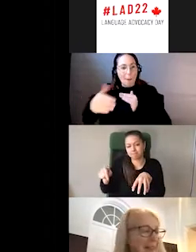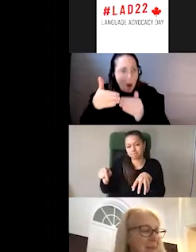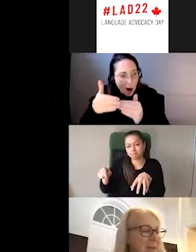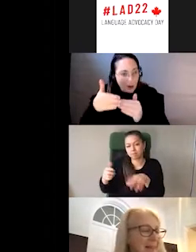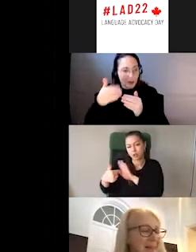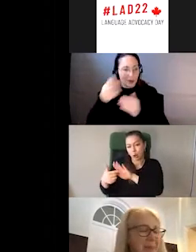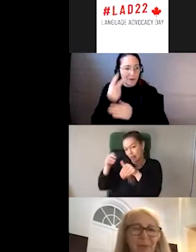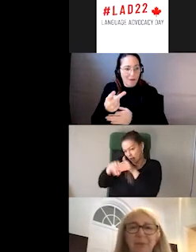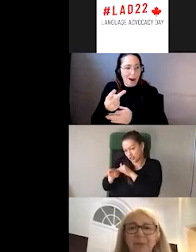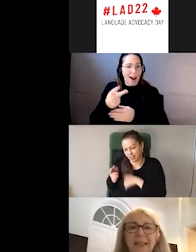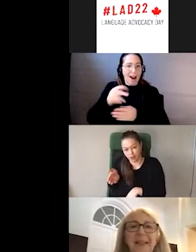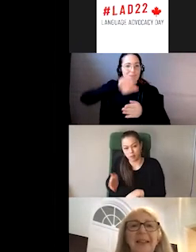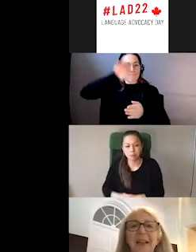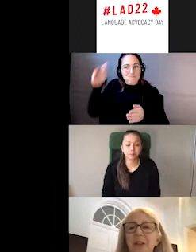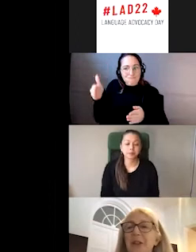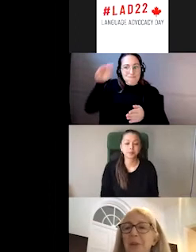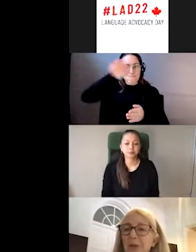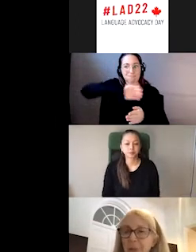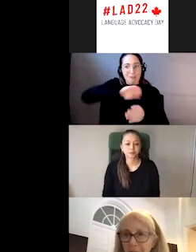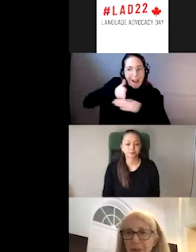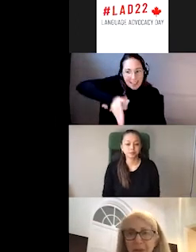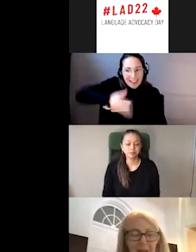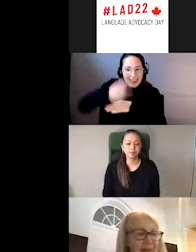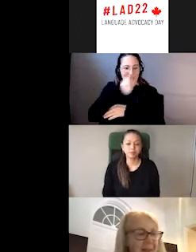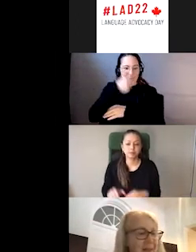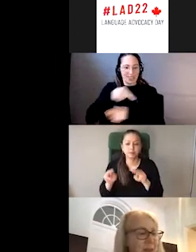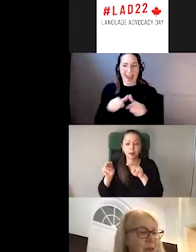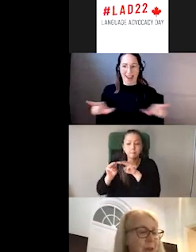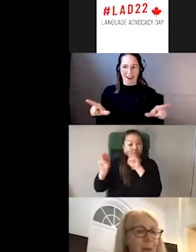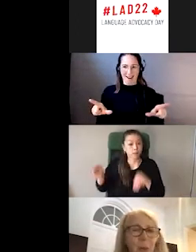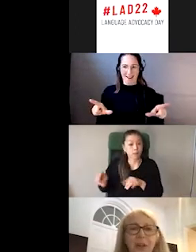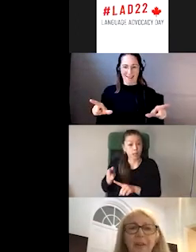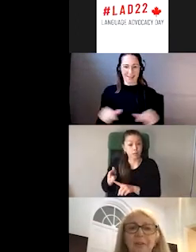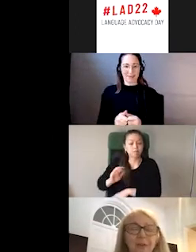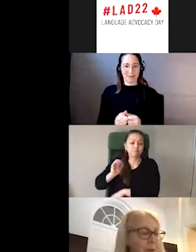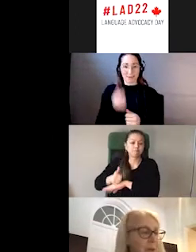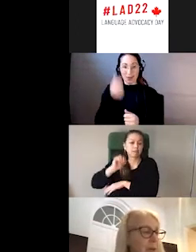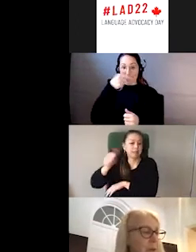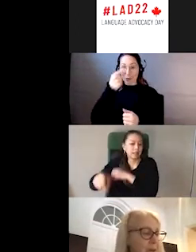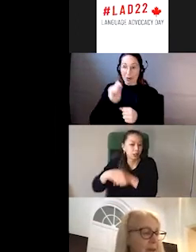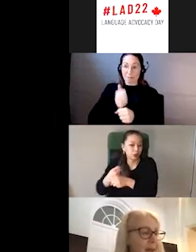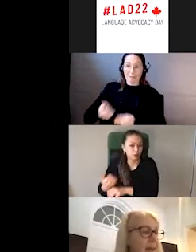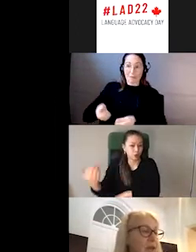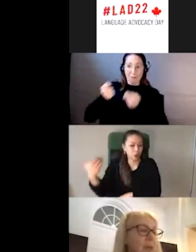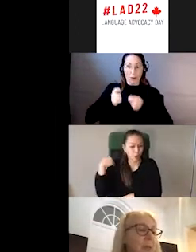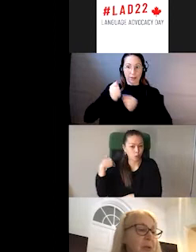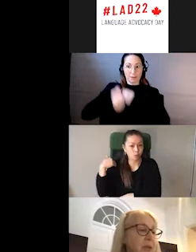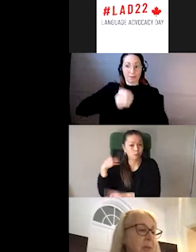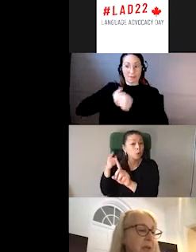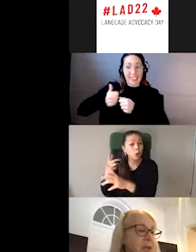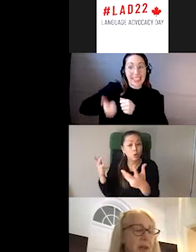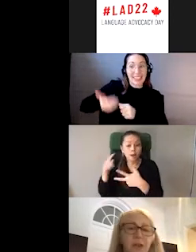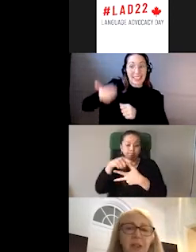Canadian Language Museum. The museum was founded 10 years ago with the following goals: to promote